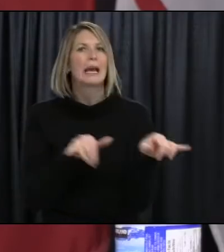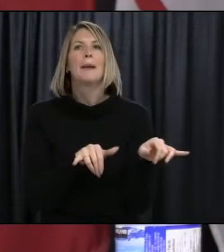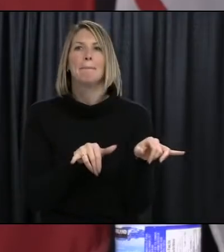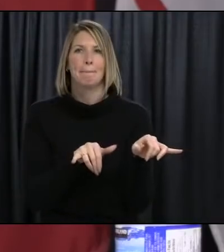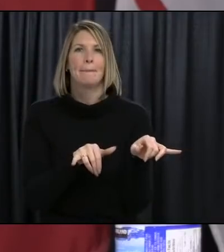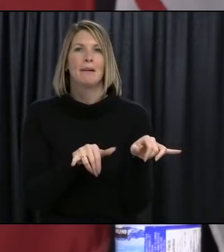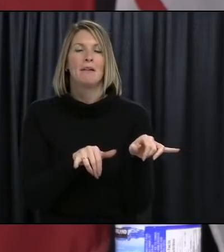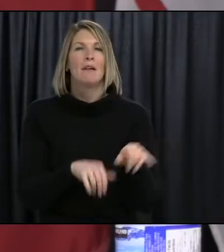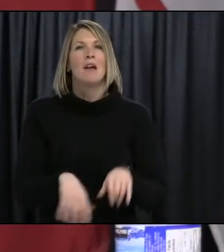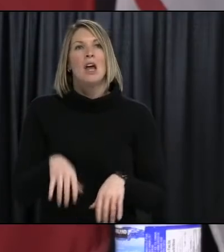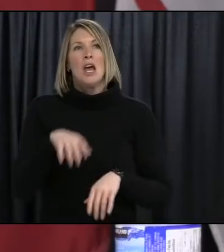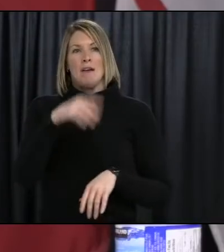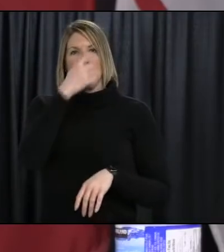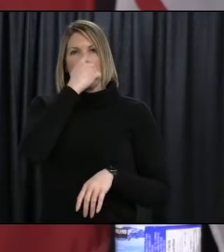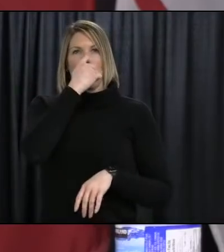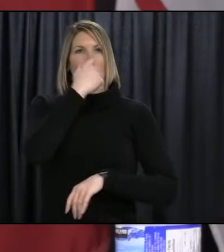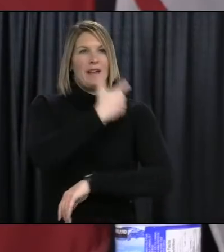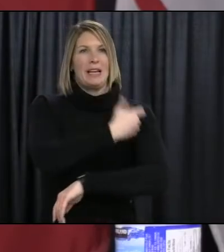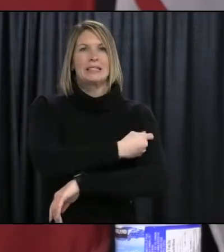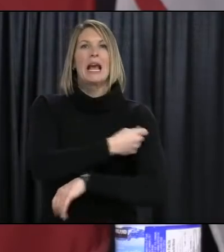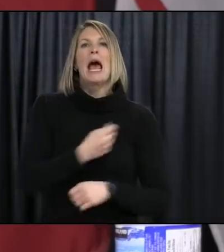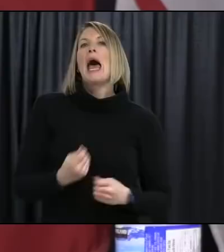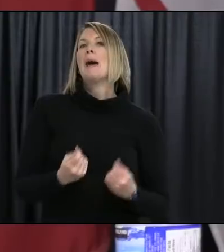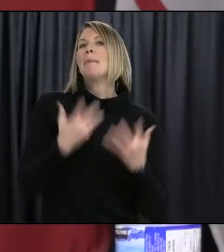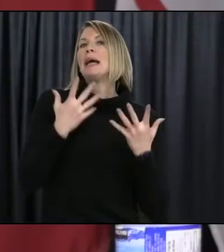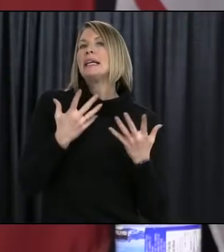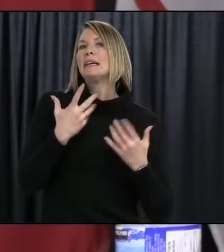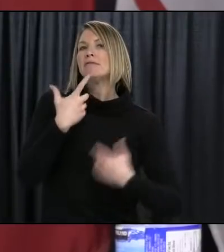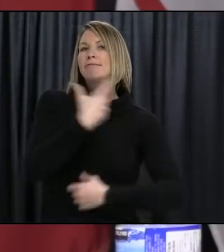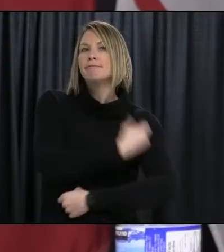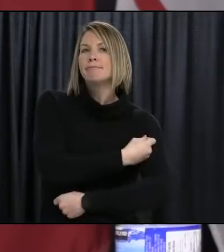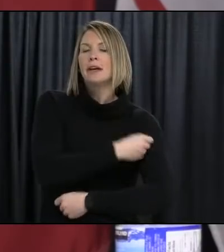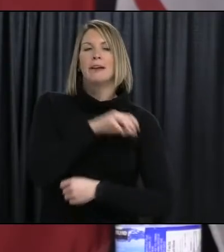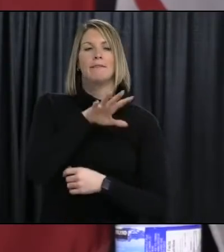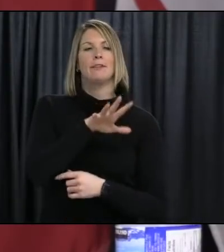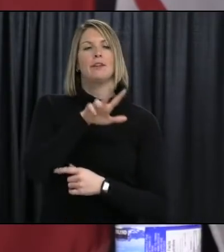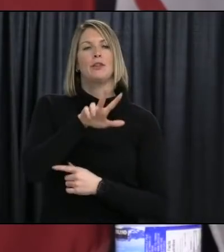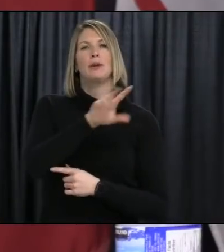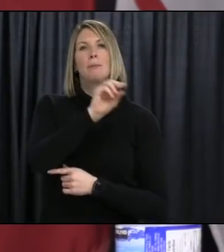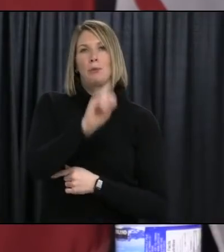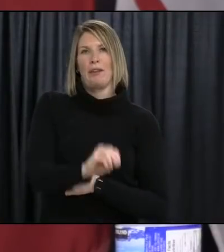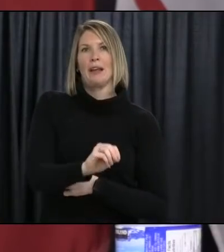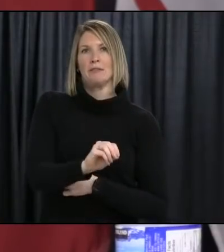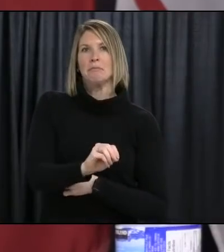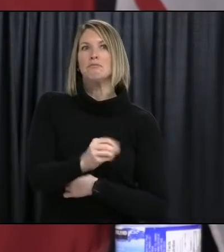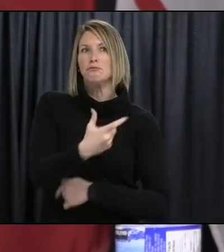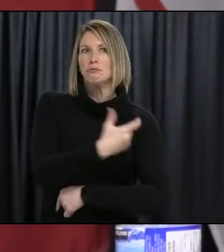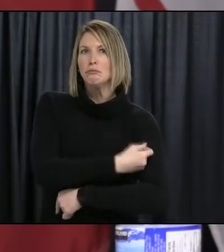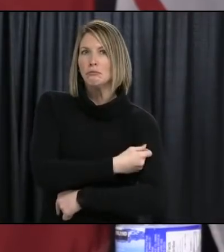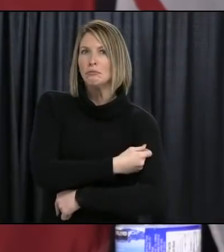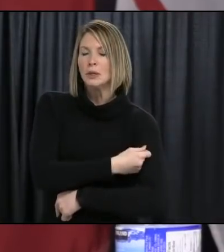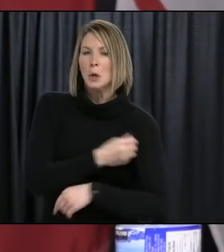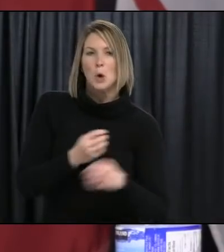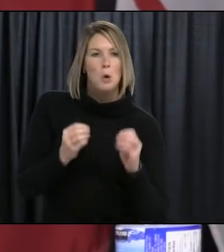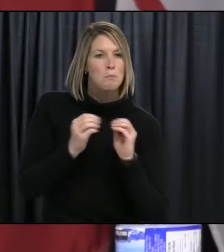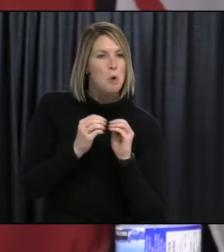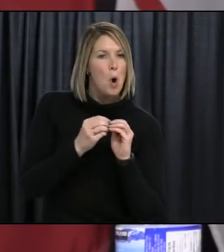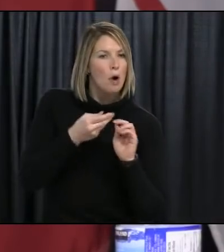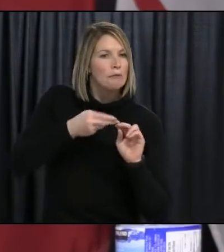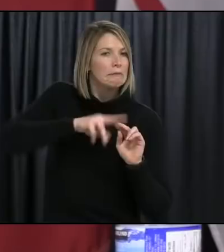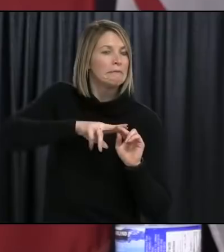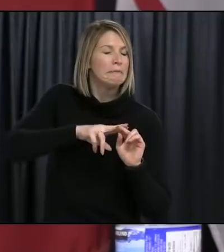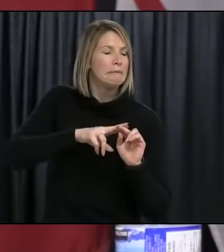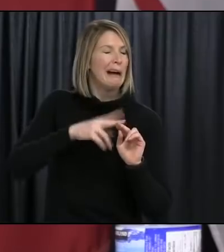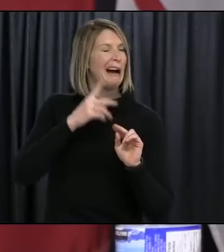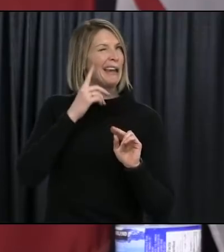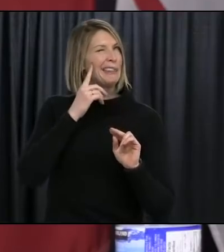53% of Newfoundlanders and Labradorians having had their flu shots. I don't have any up-to-date statistics there, But that's the long answer.